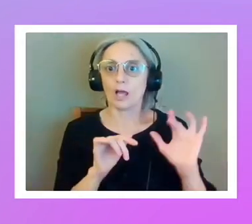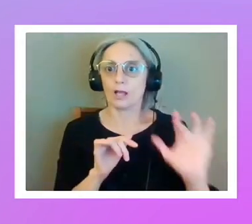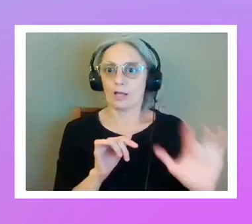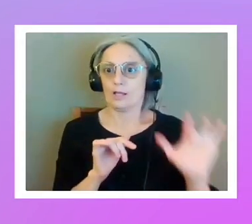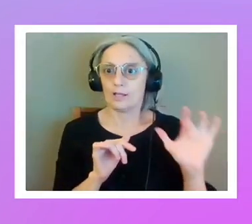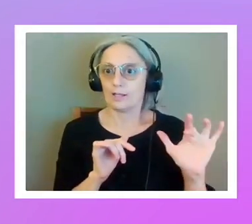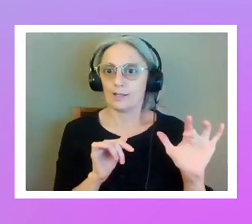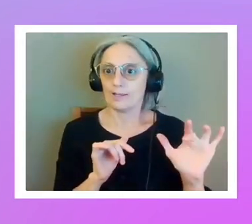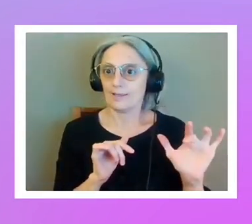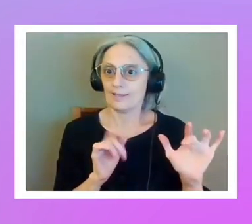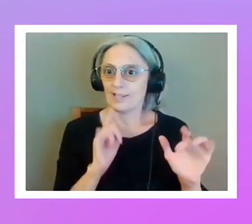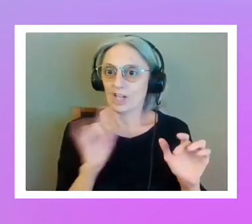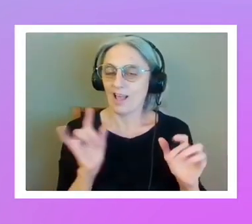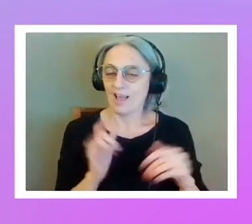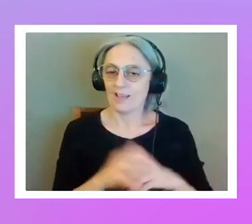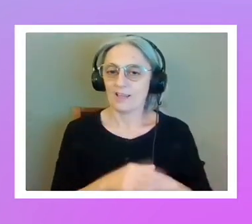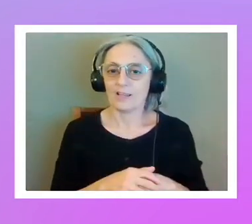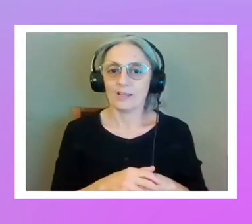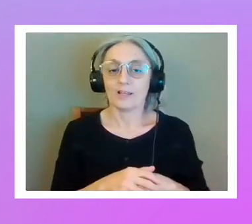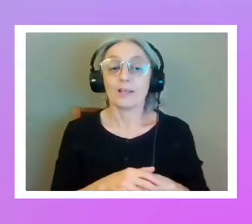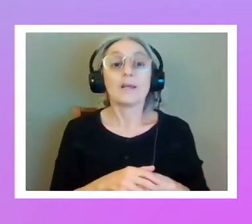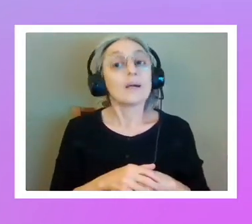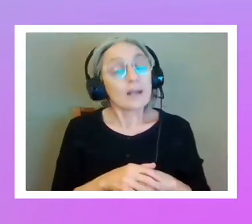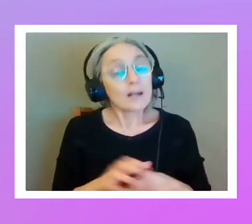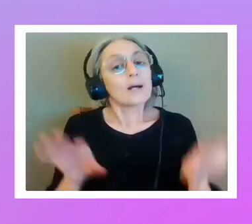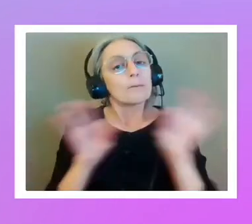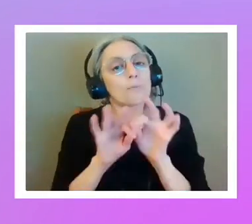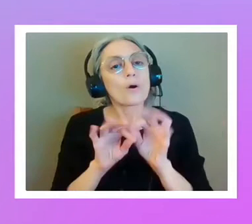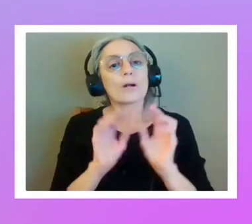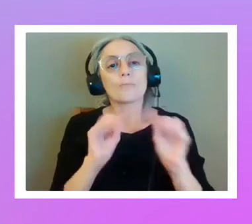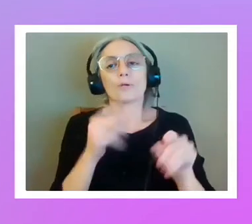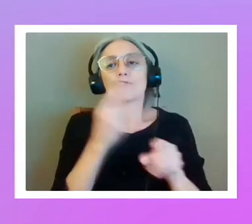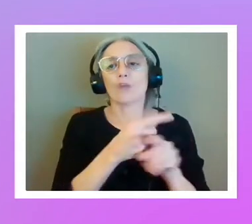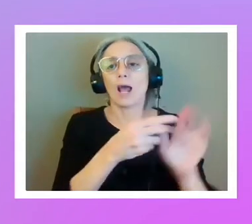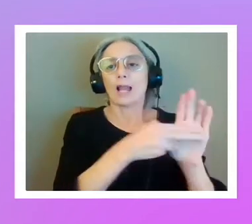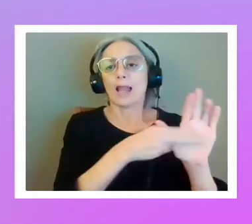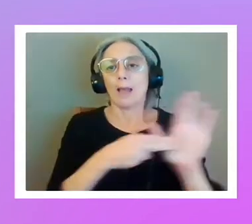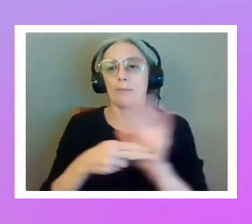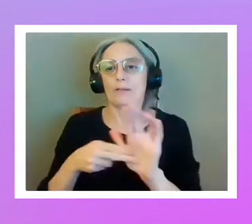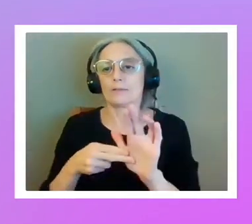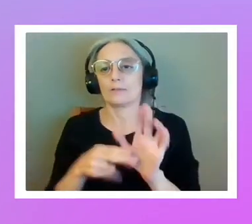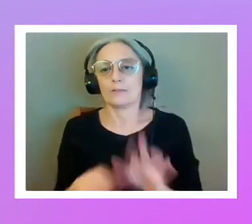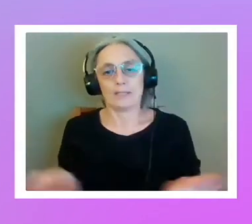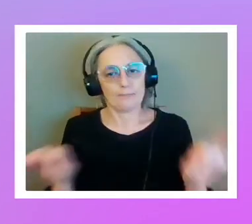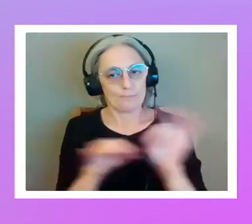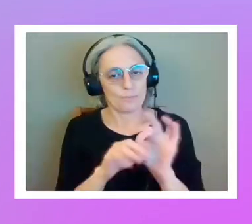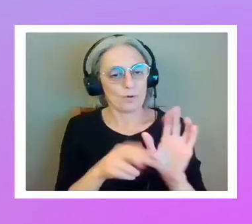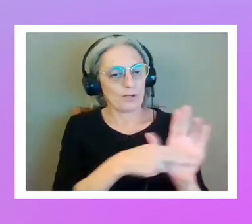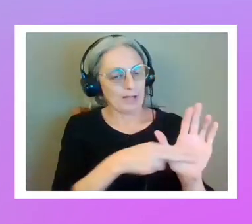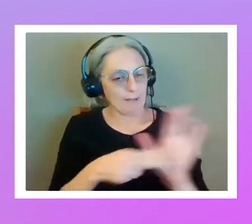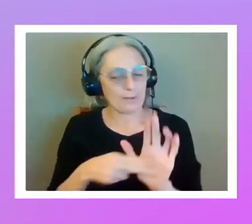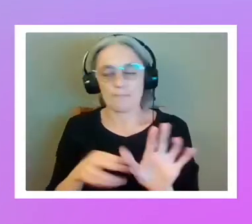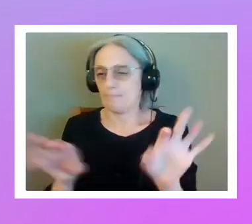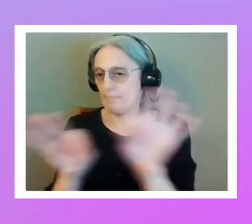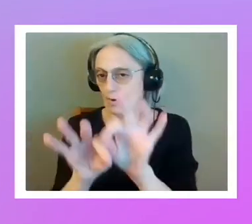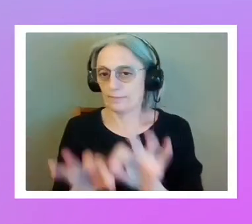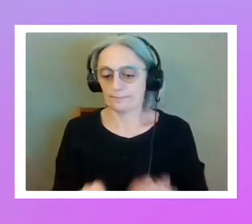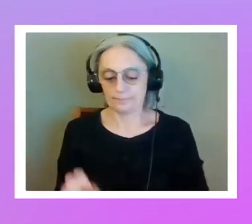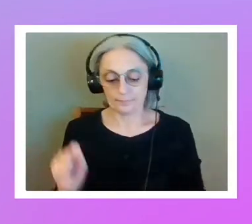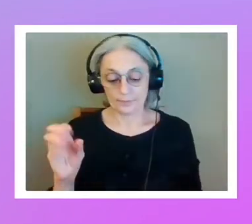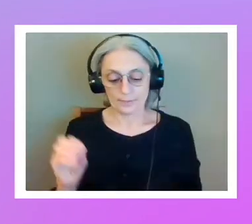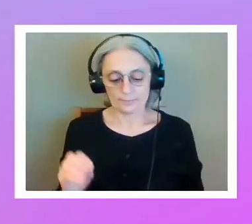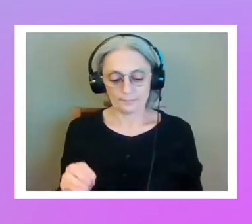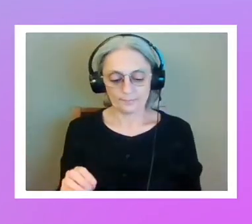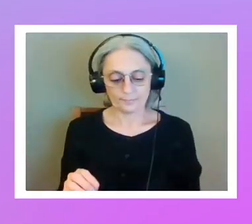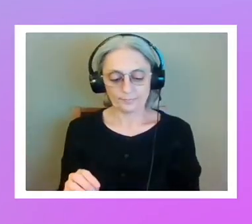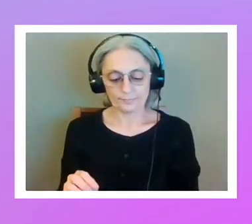that these have the right labels. We need them to have labels. So that is what